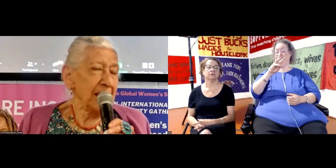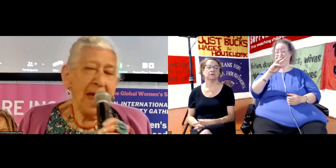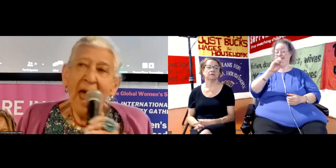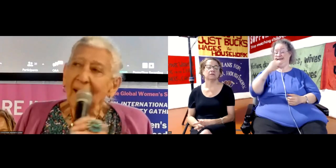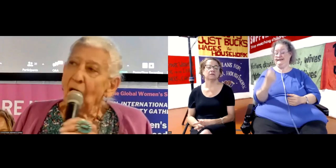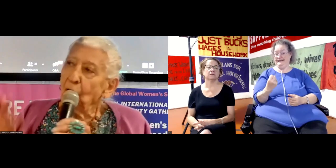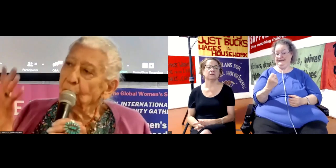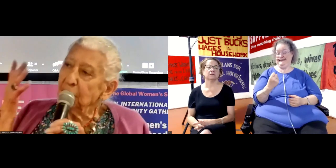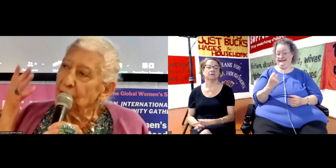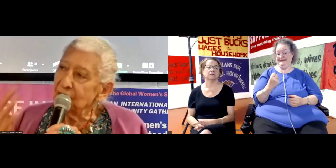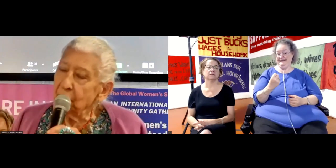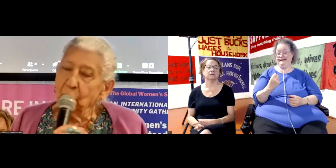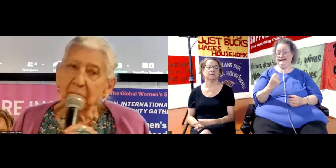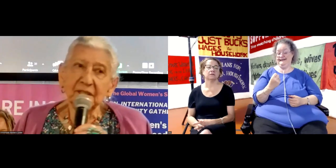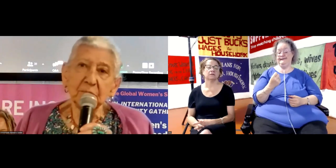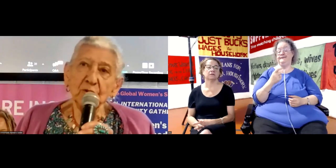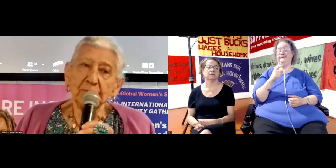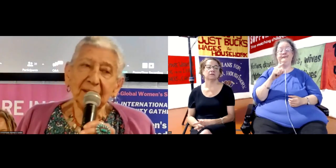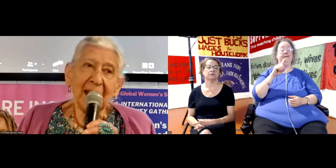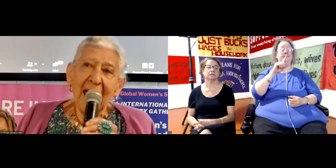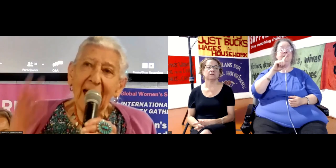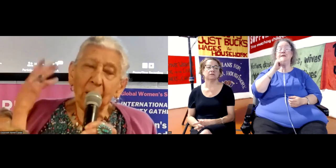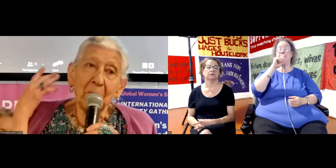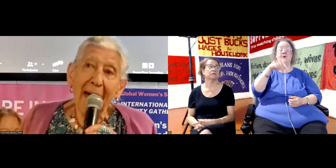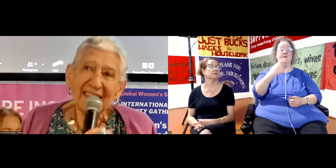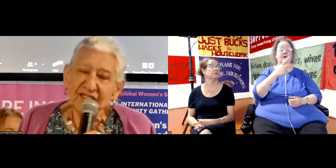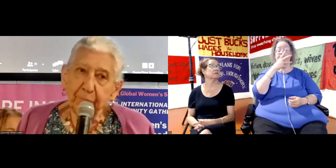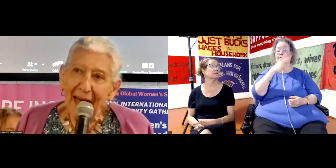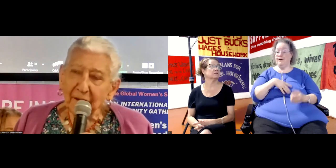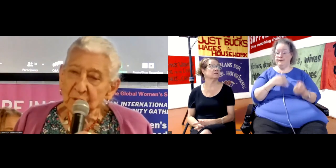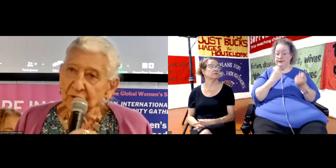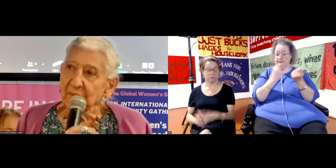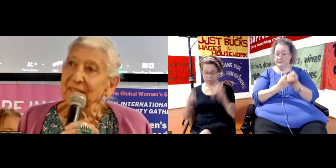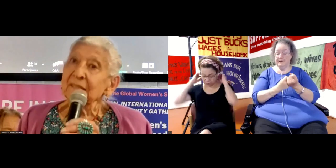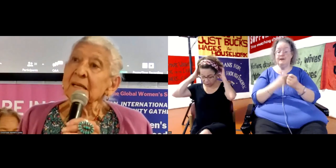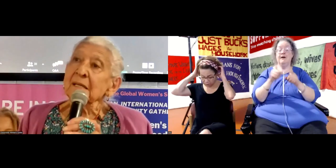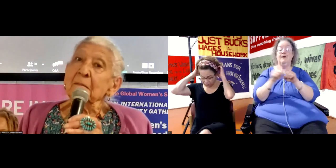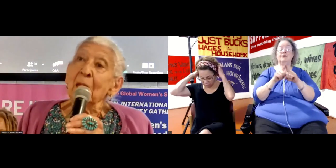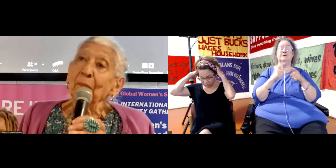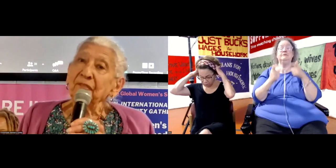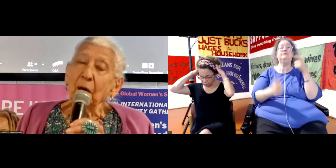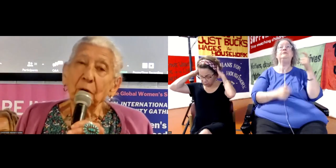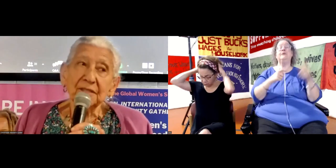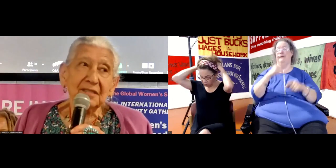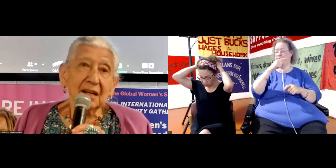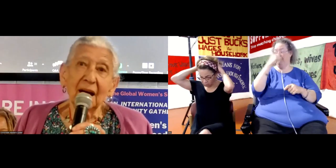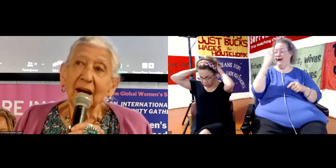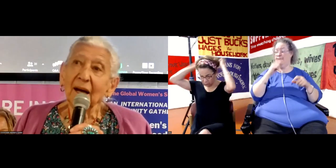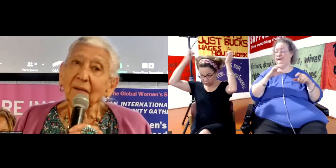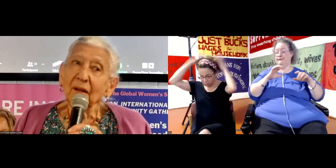60s. And not only was there a women's movement and a massive black movement, but there